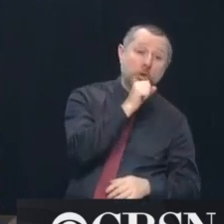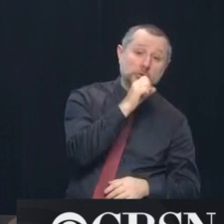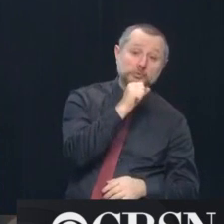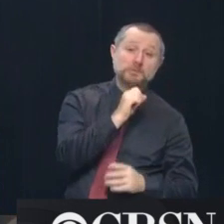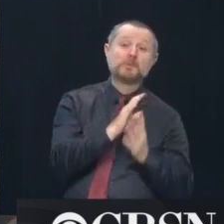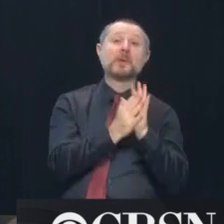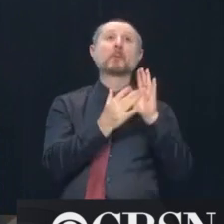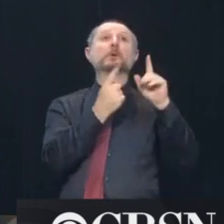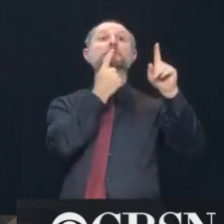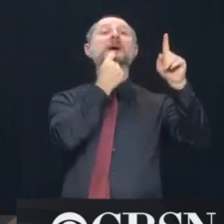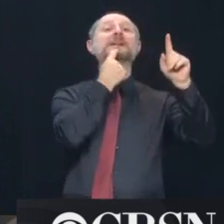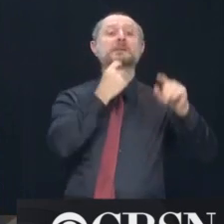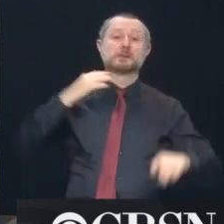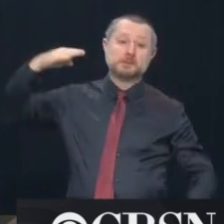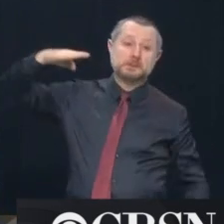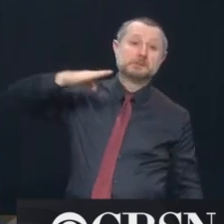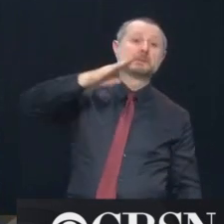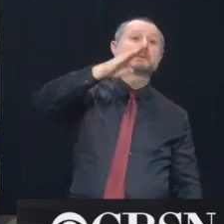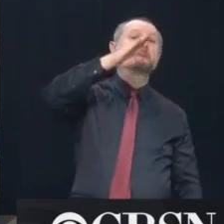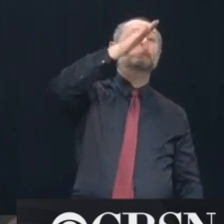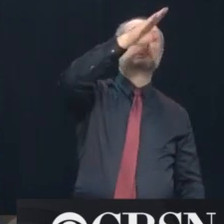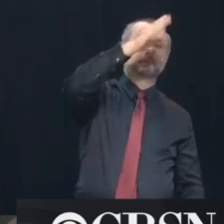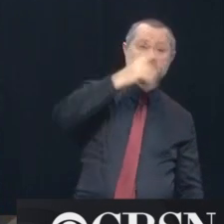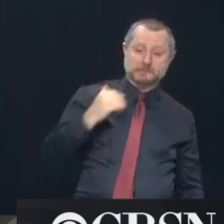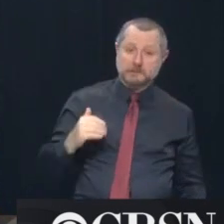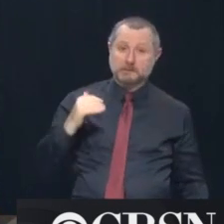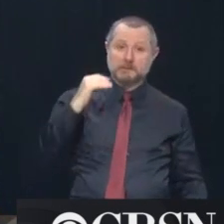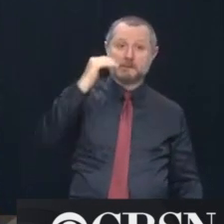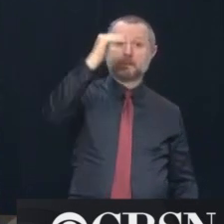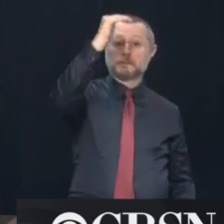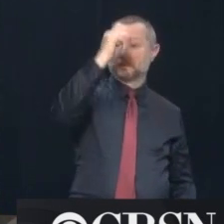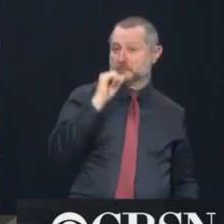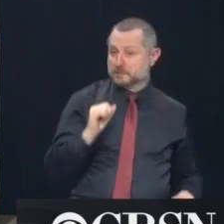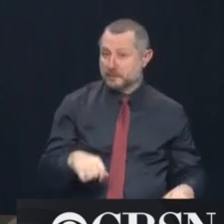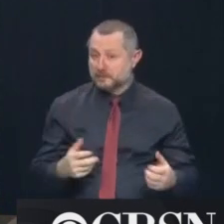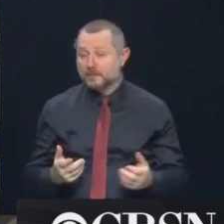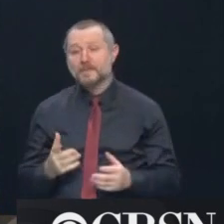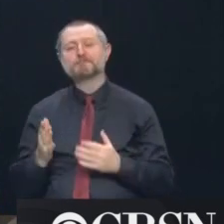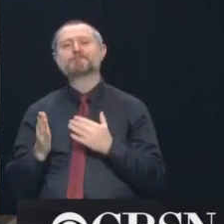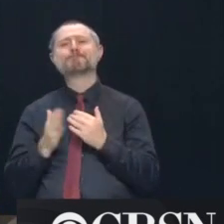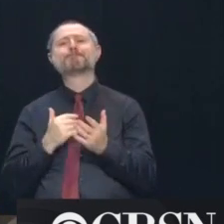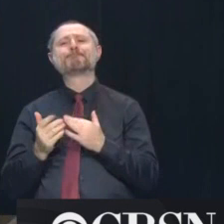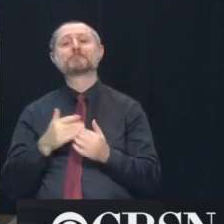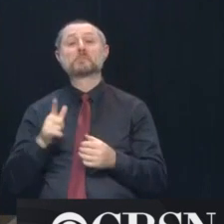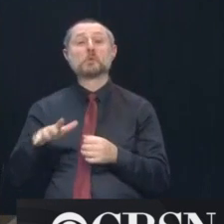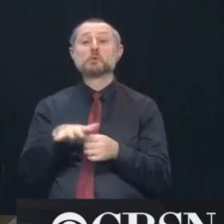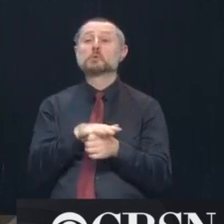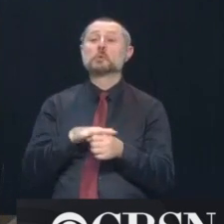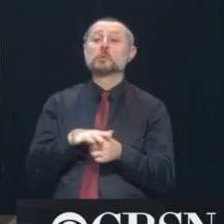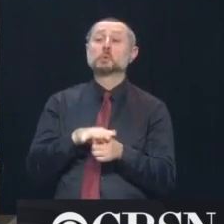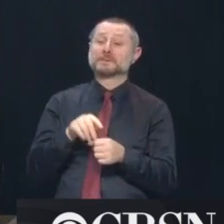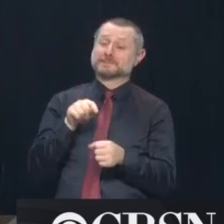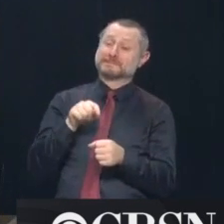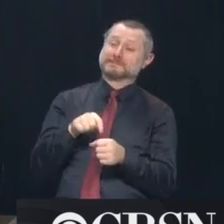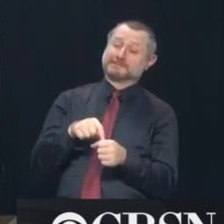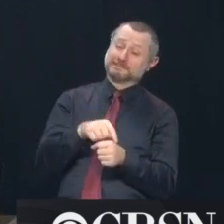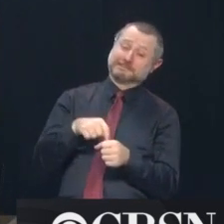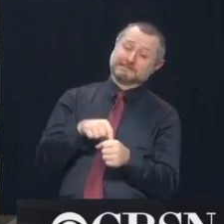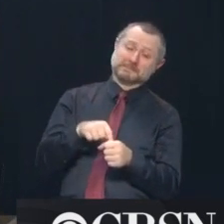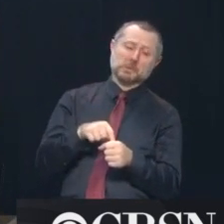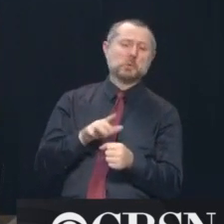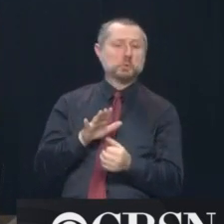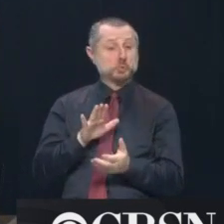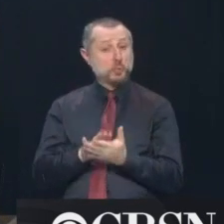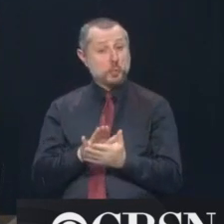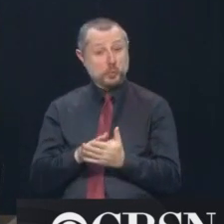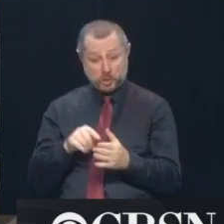announce those as it happens. Even in those zones, the schools